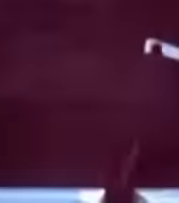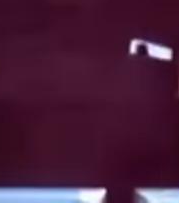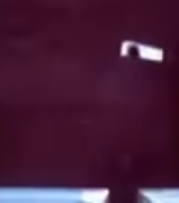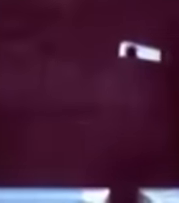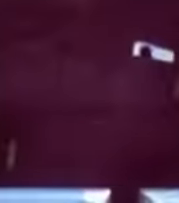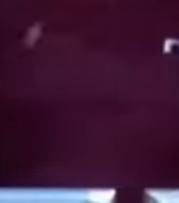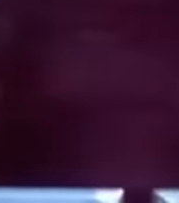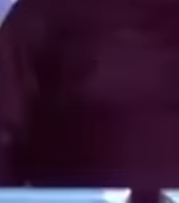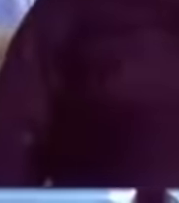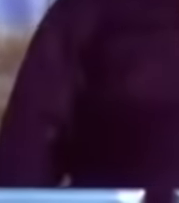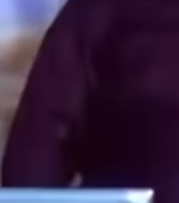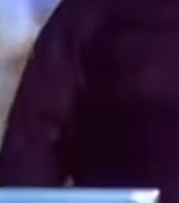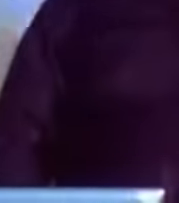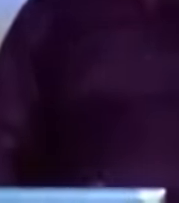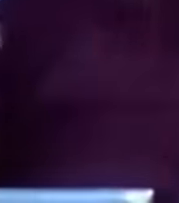battle